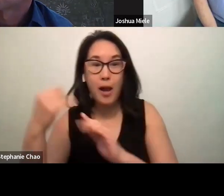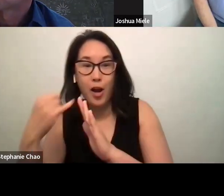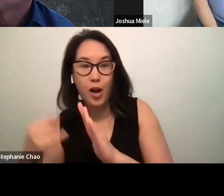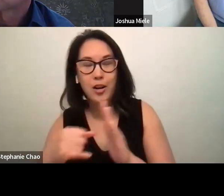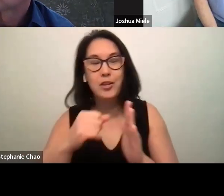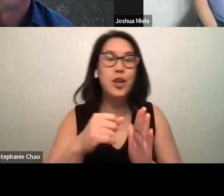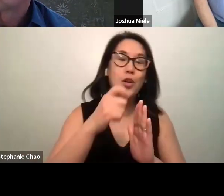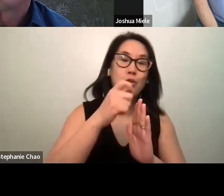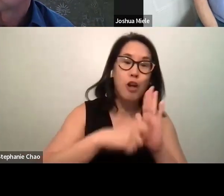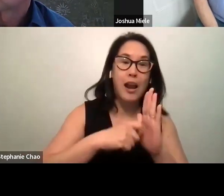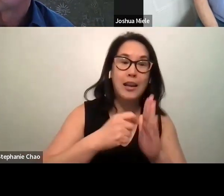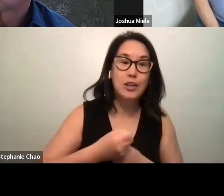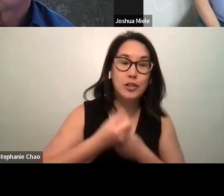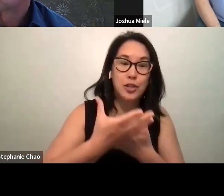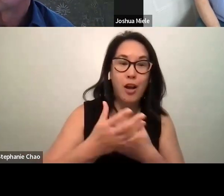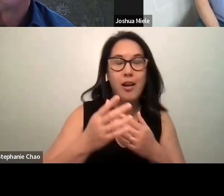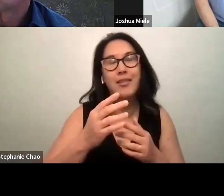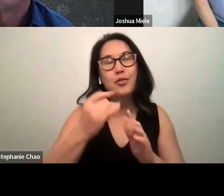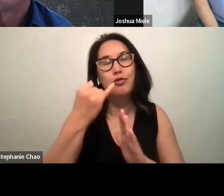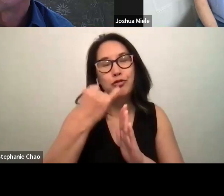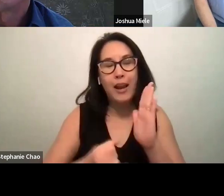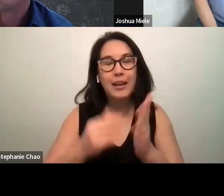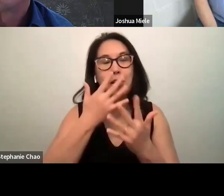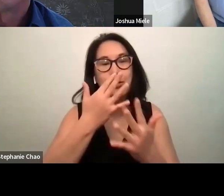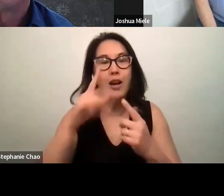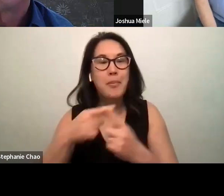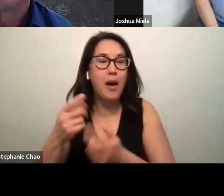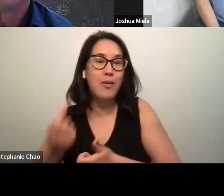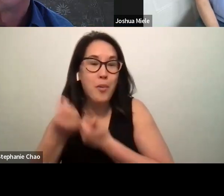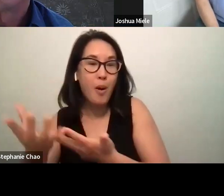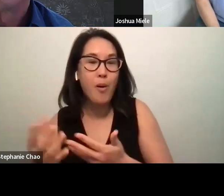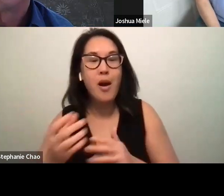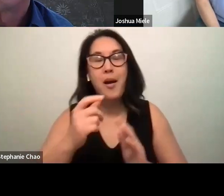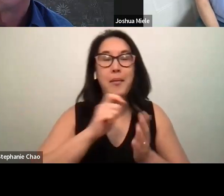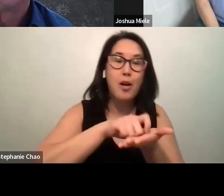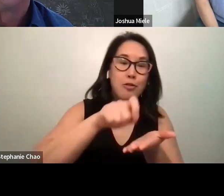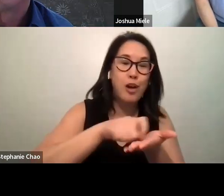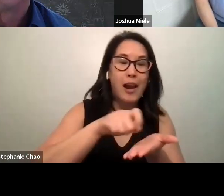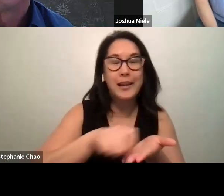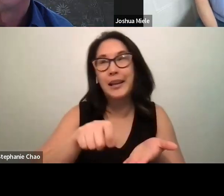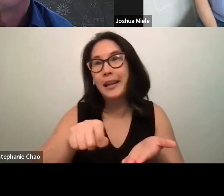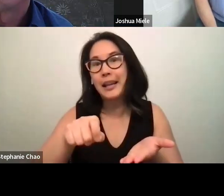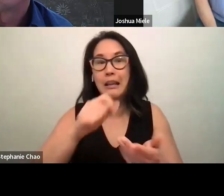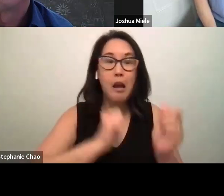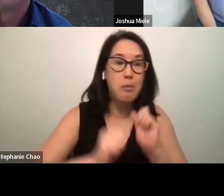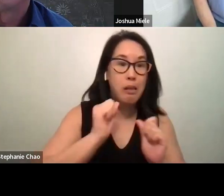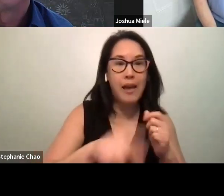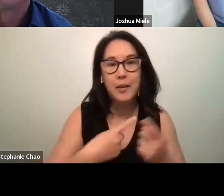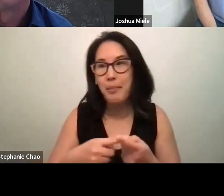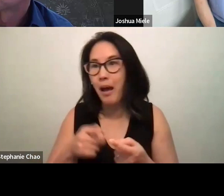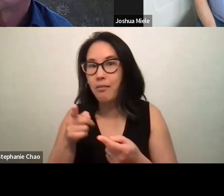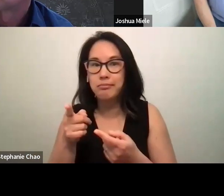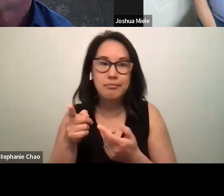song about a poem, or writing, you know, composing a play about